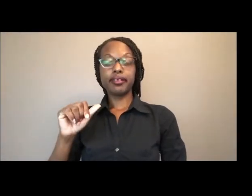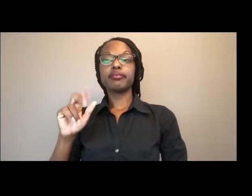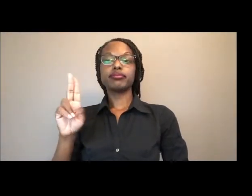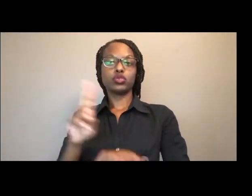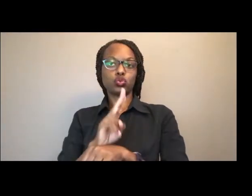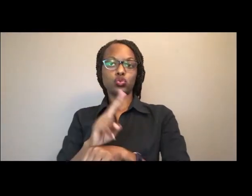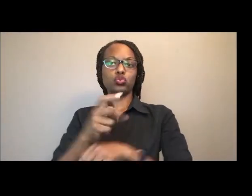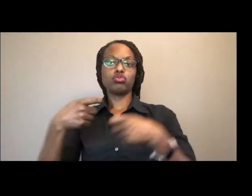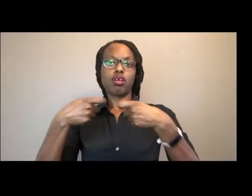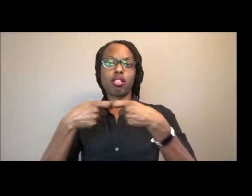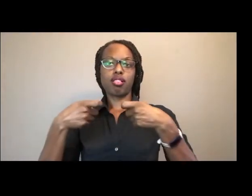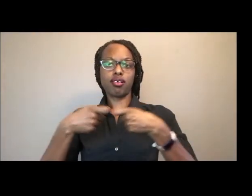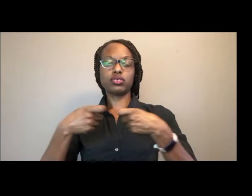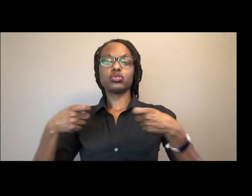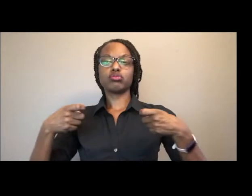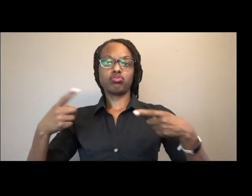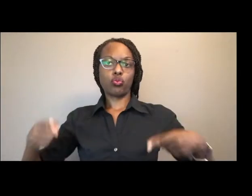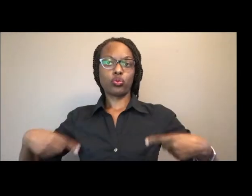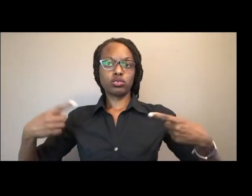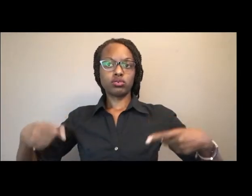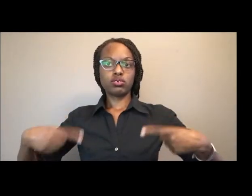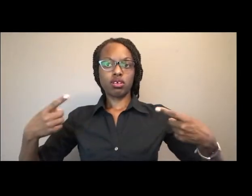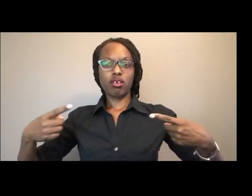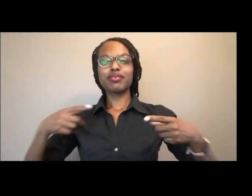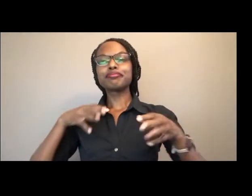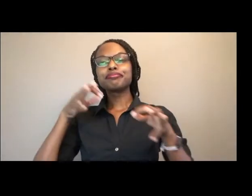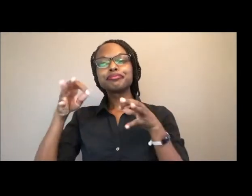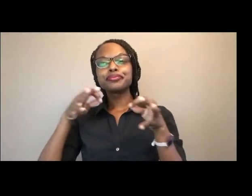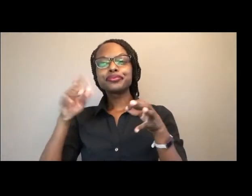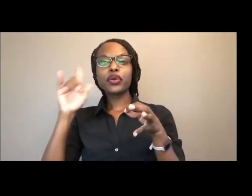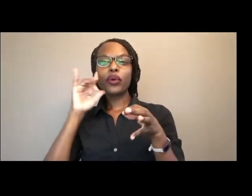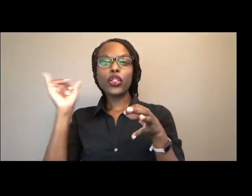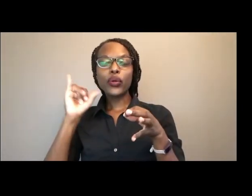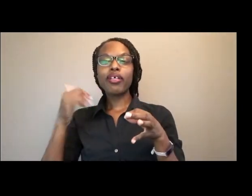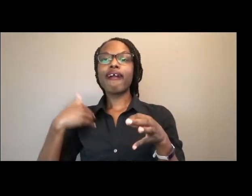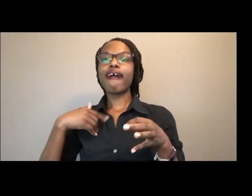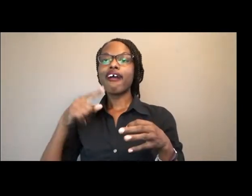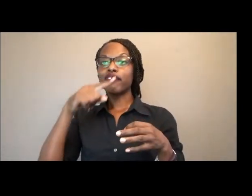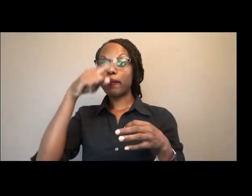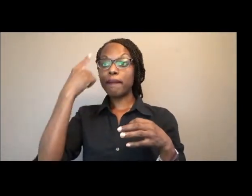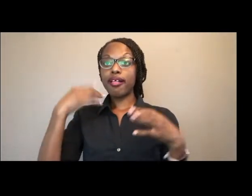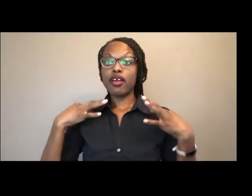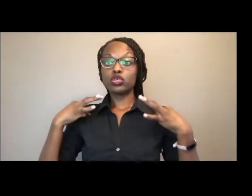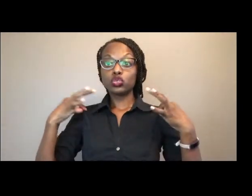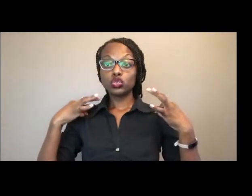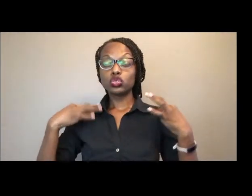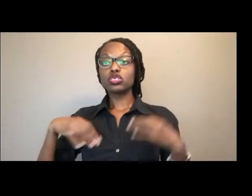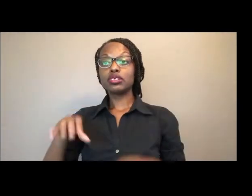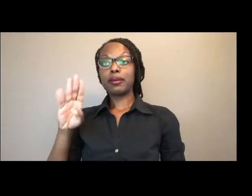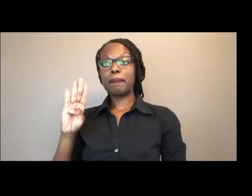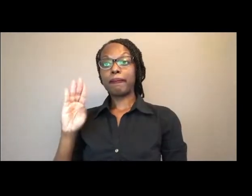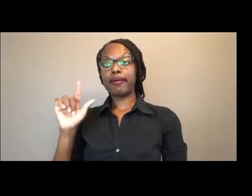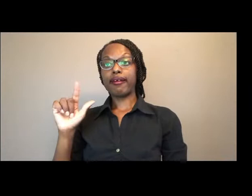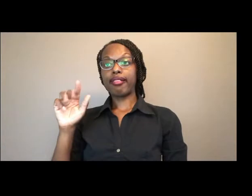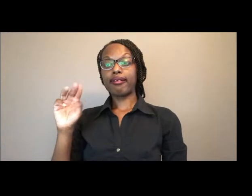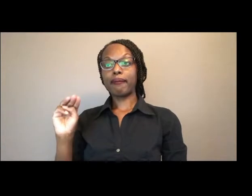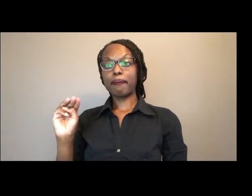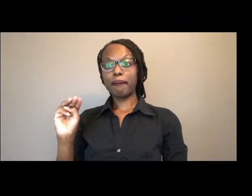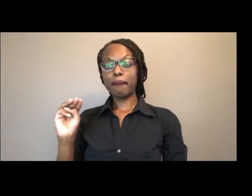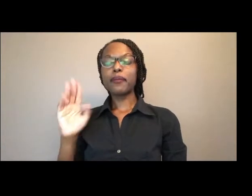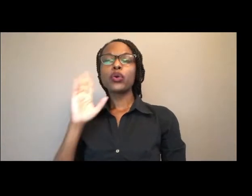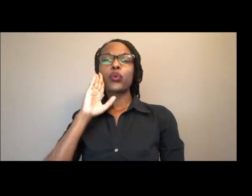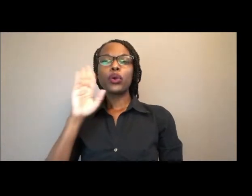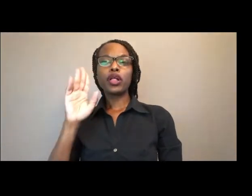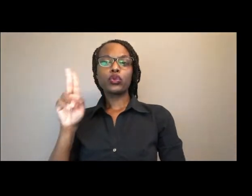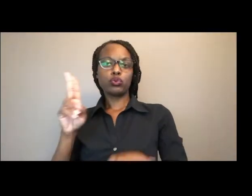and fabulous hair. I will speak to you today using both my natural voice and voice to text. I have been involved in self-advocacy and speaking up for